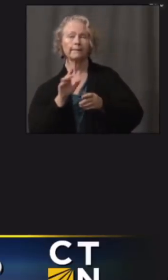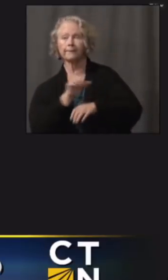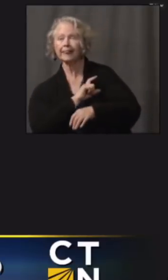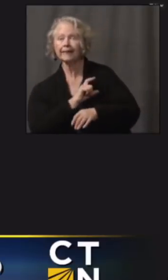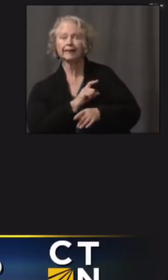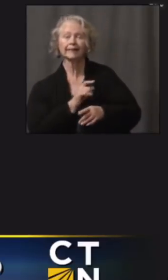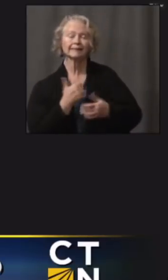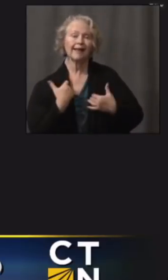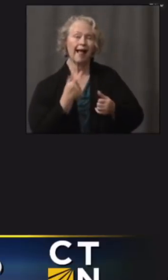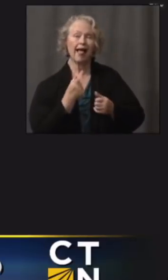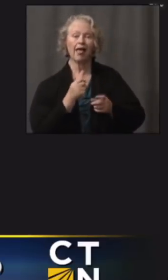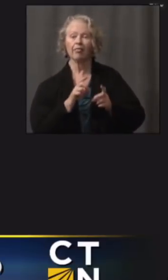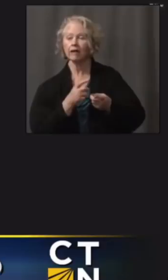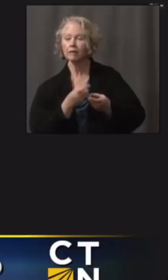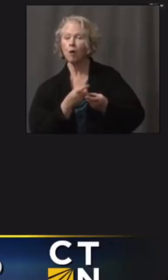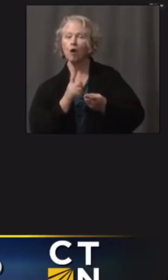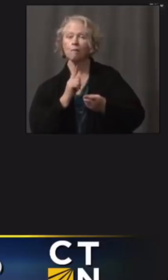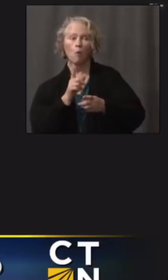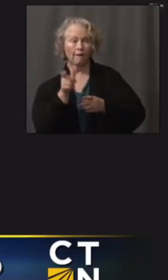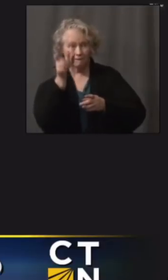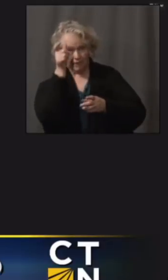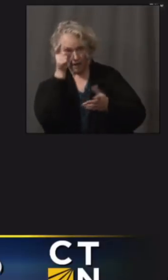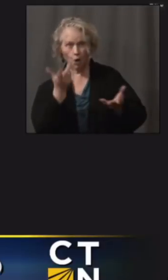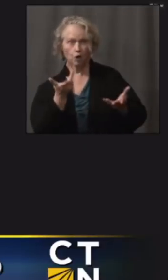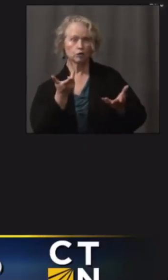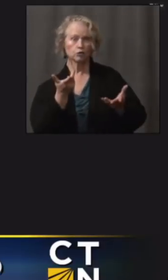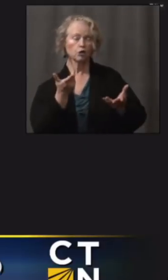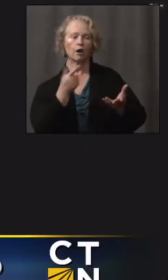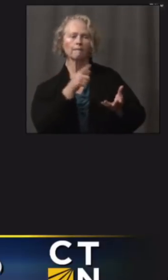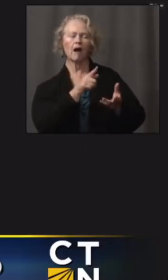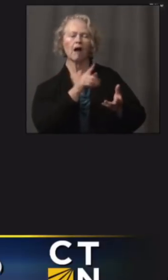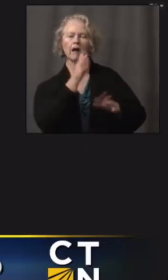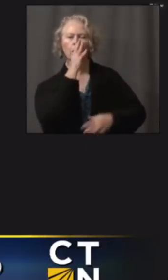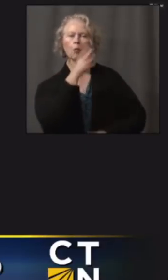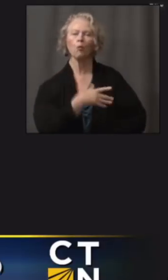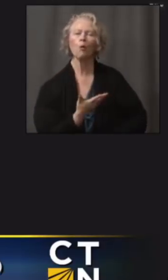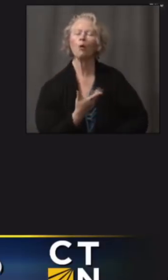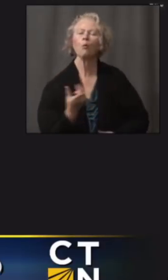department, or a local fire marshal, and the report is ignored?